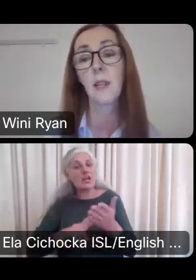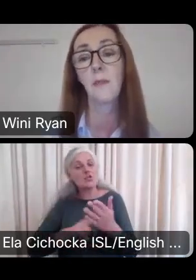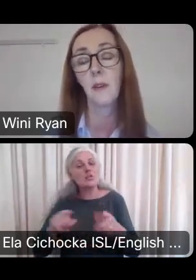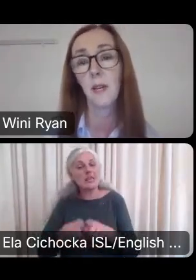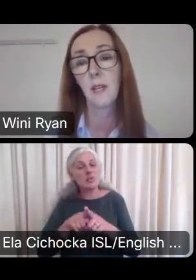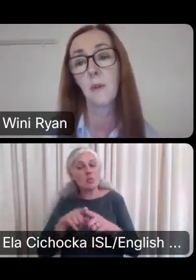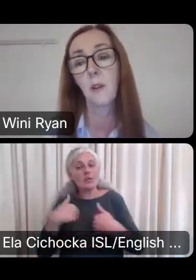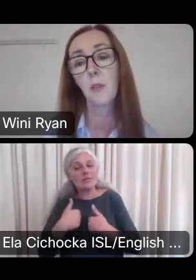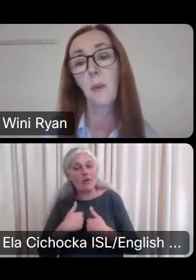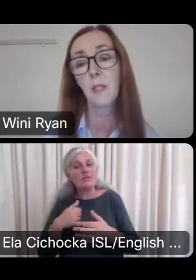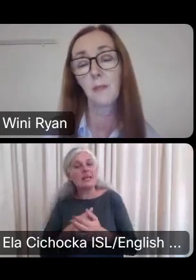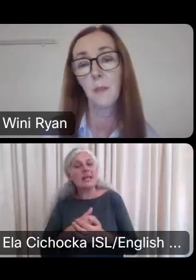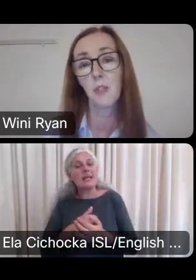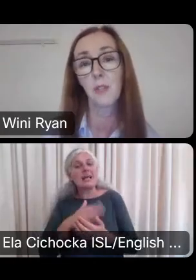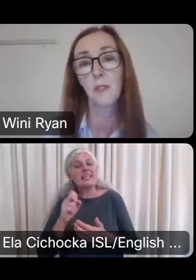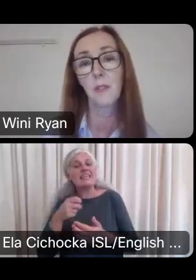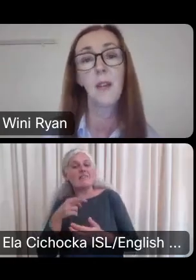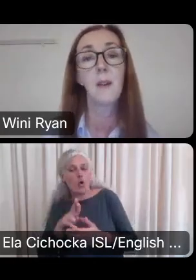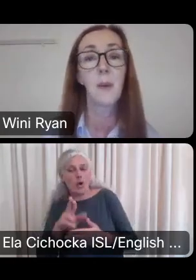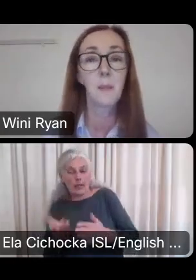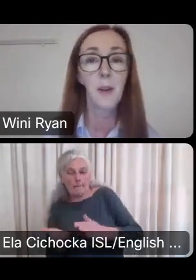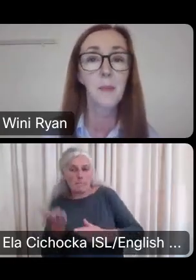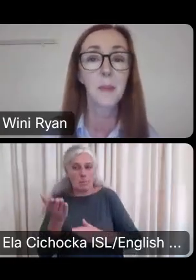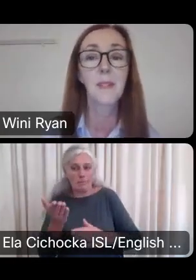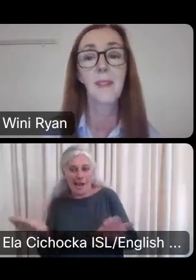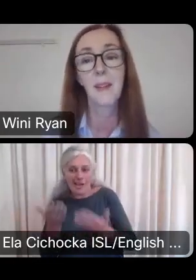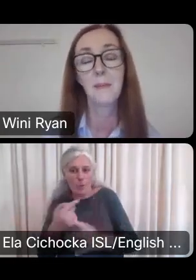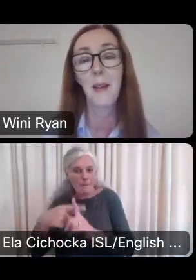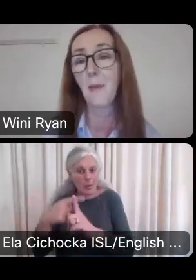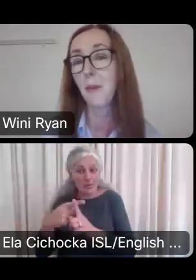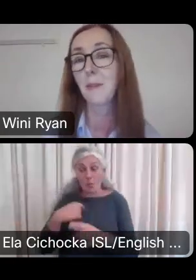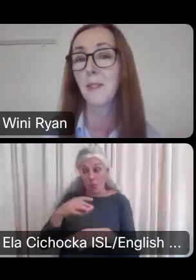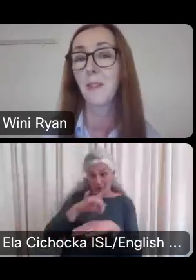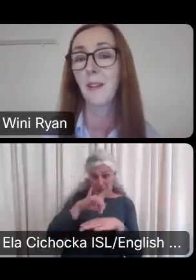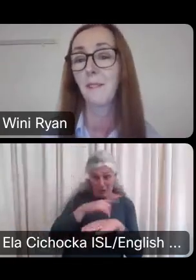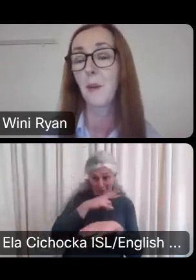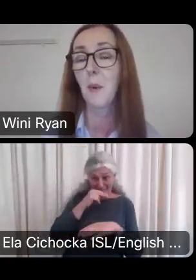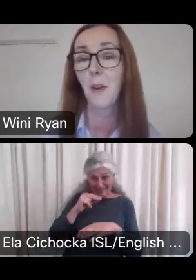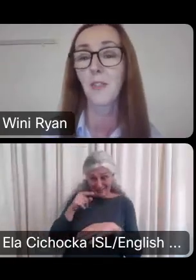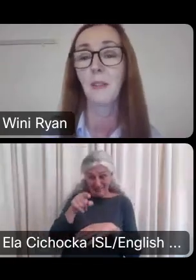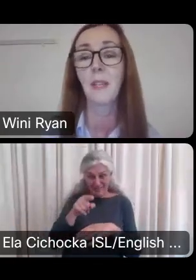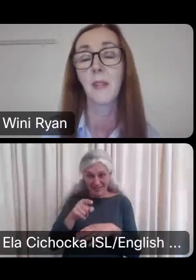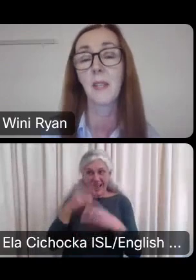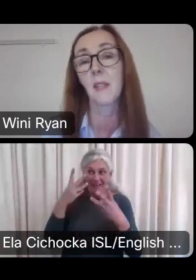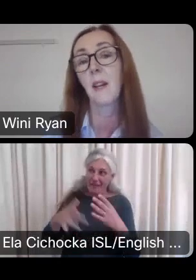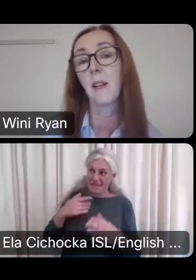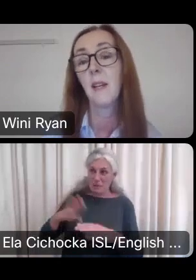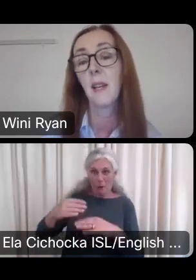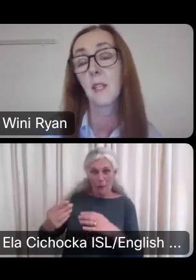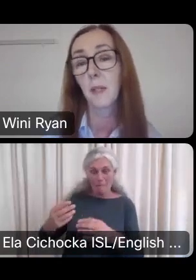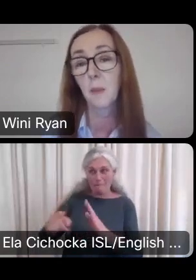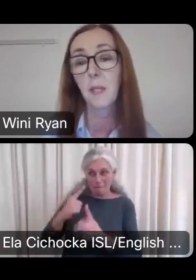as a lever to encourage positive emotions. So with my husband, I want him to feel more positive in the evenings.